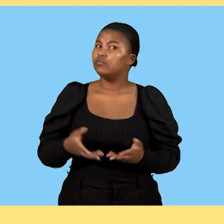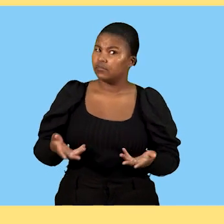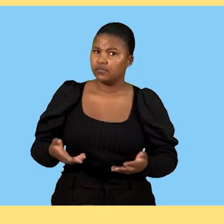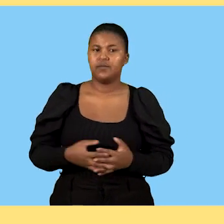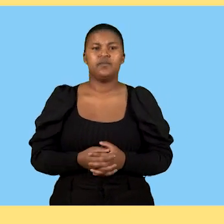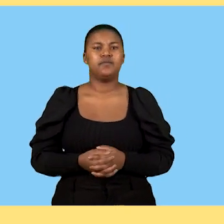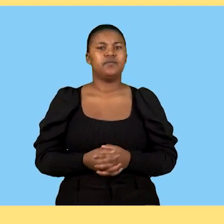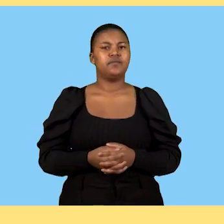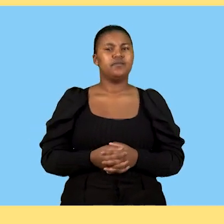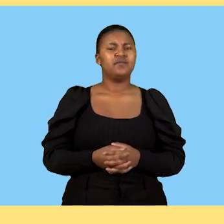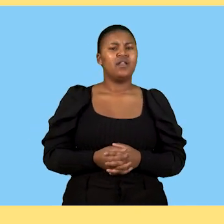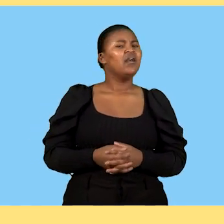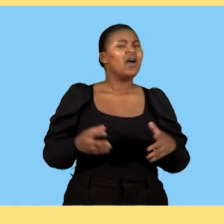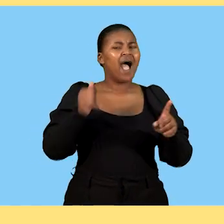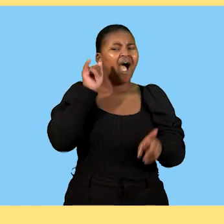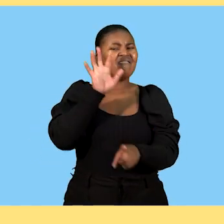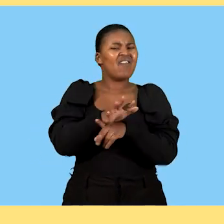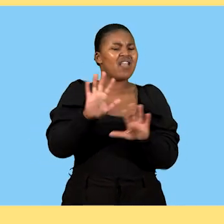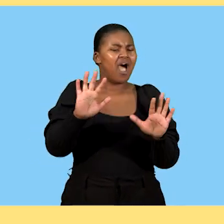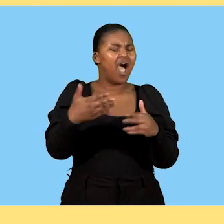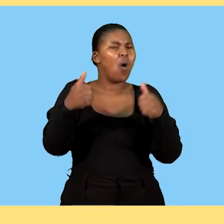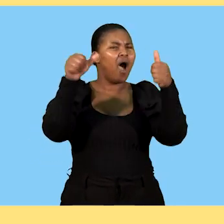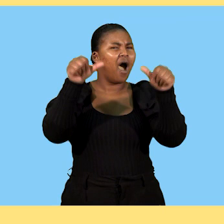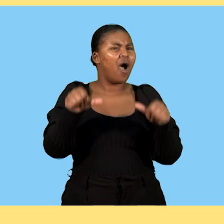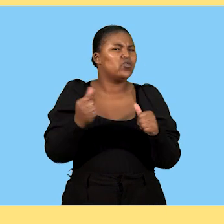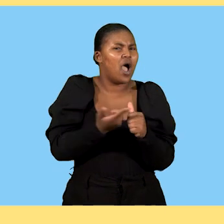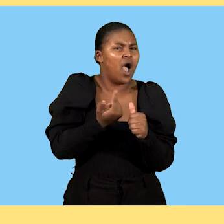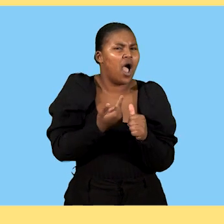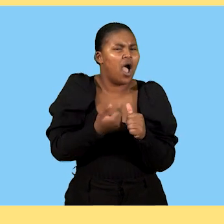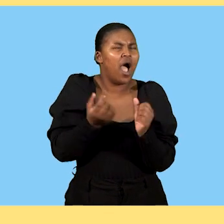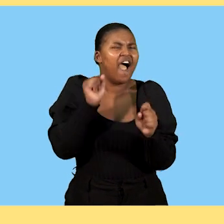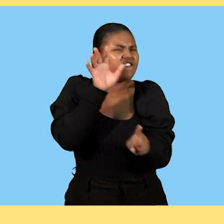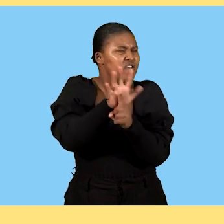How then does this affect the accounting equation?